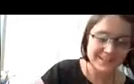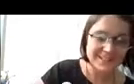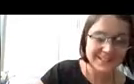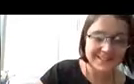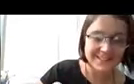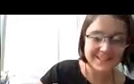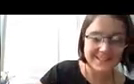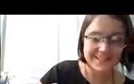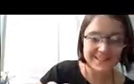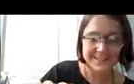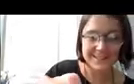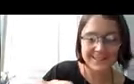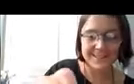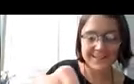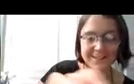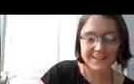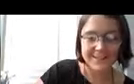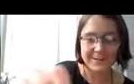Fabulous.